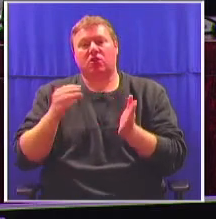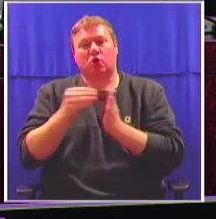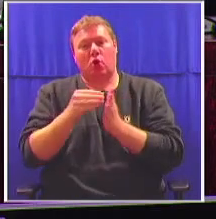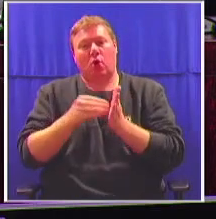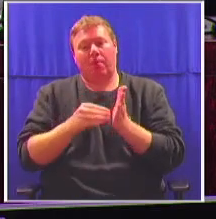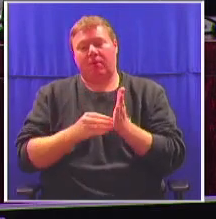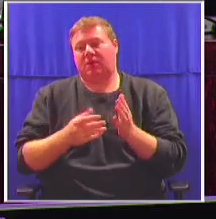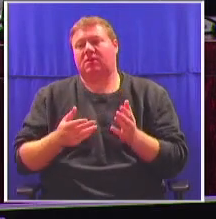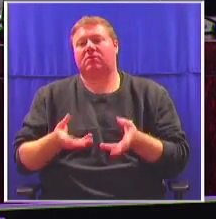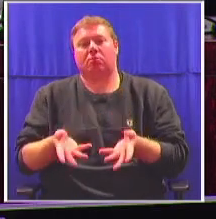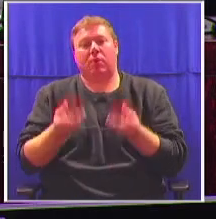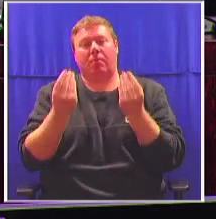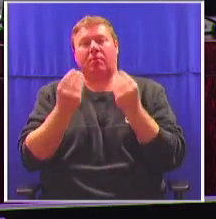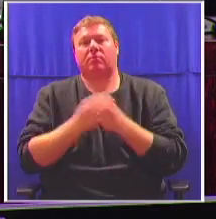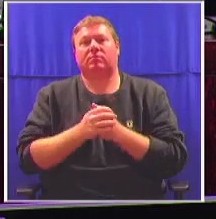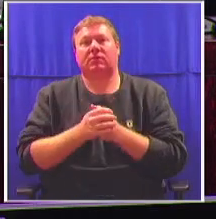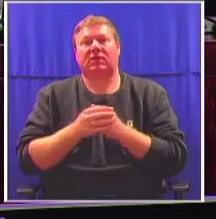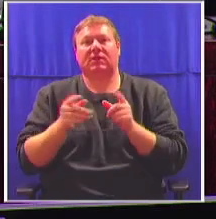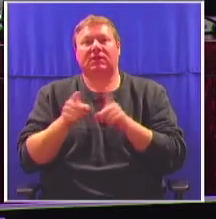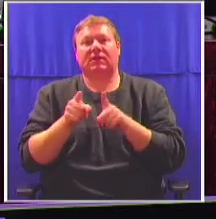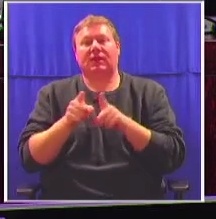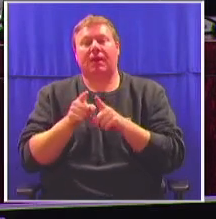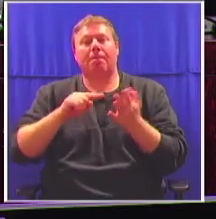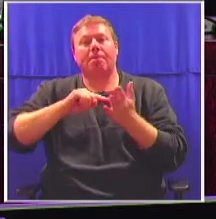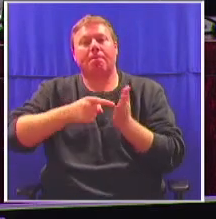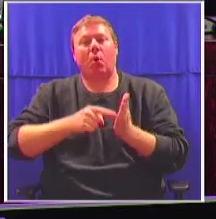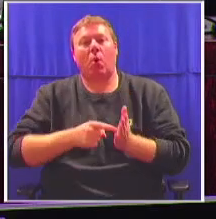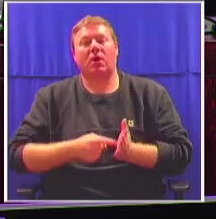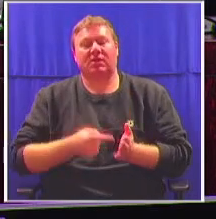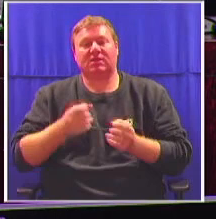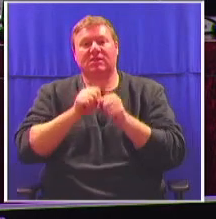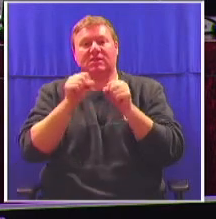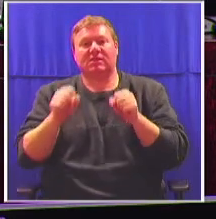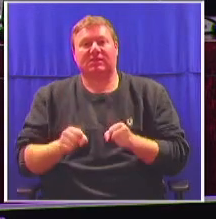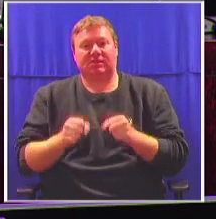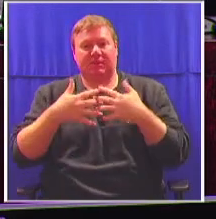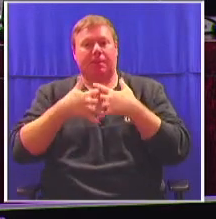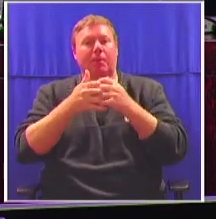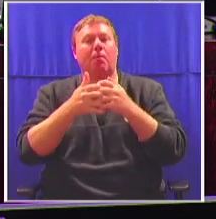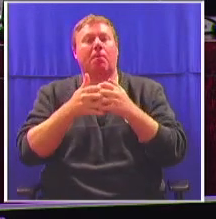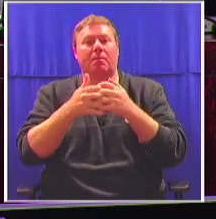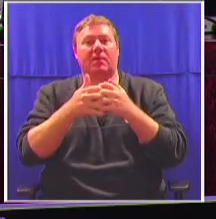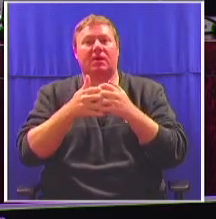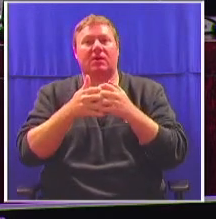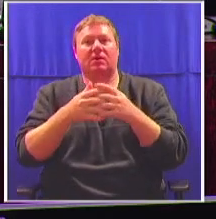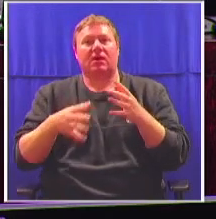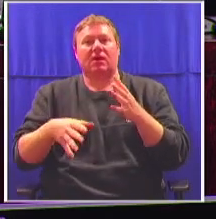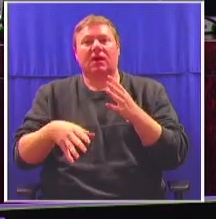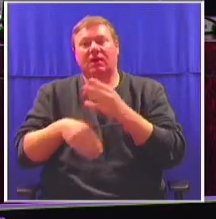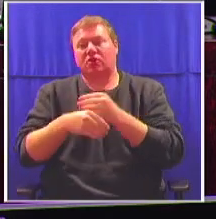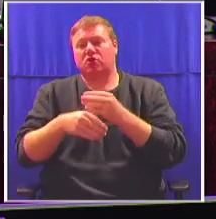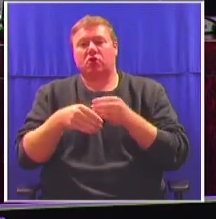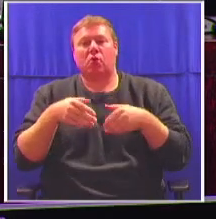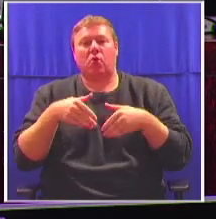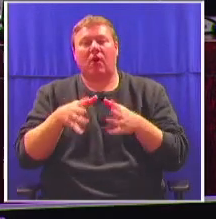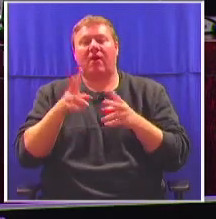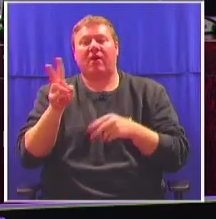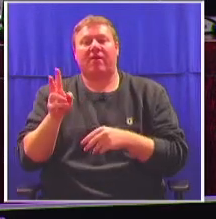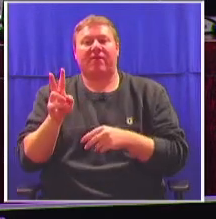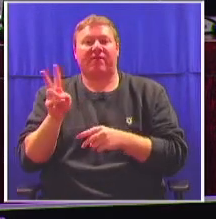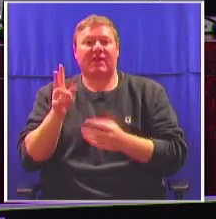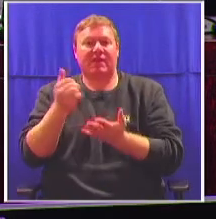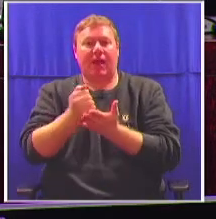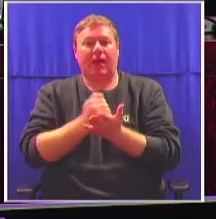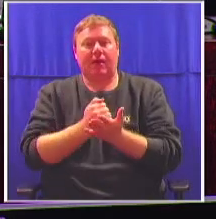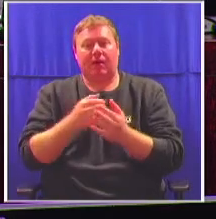We are establishing also a points-based system that will provide additional pathways for visa applicants based on